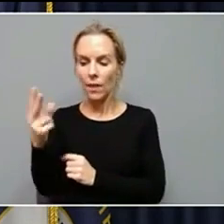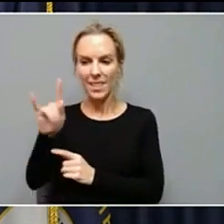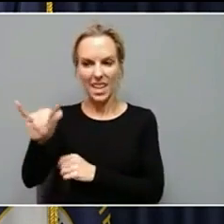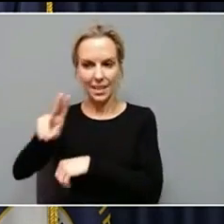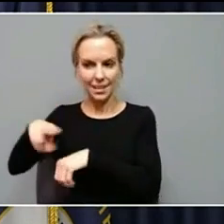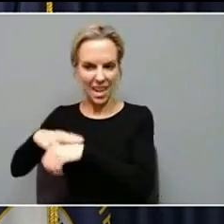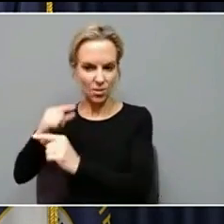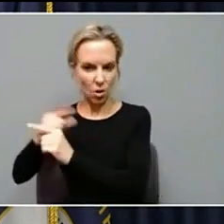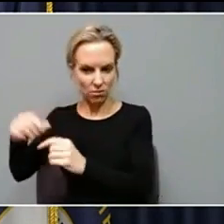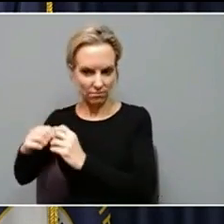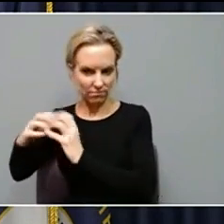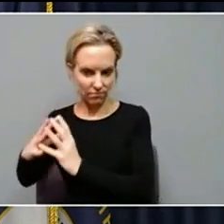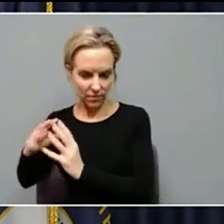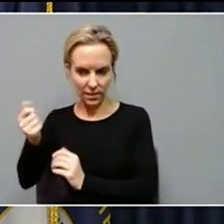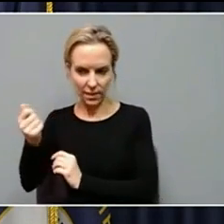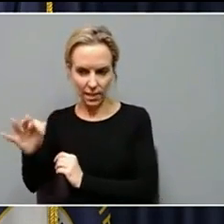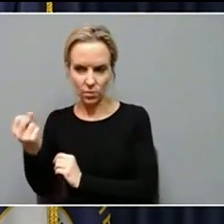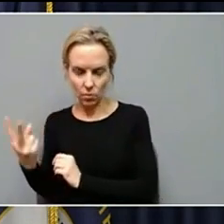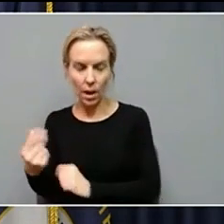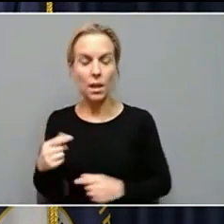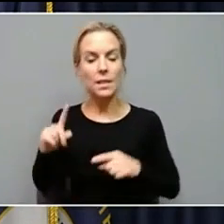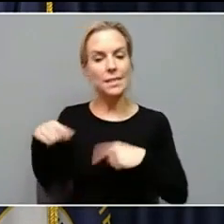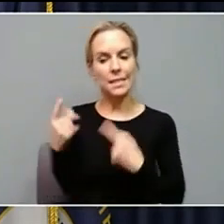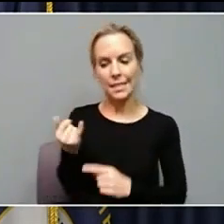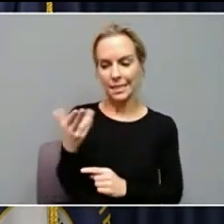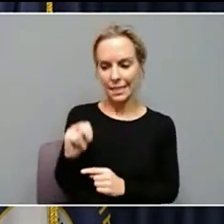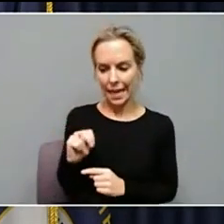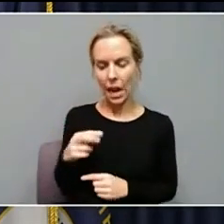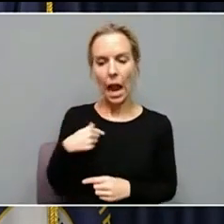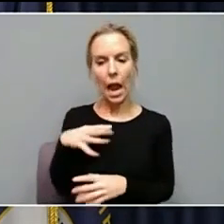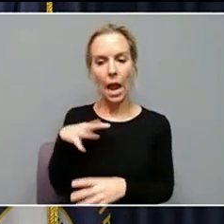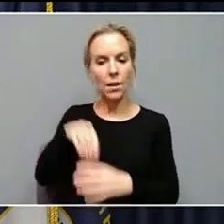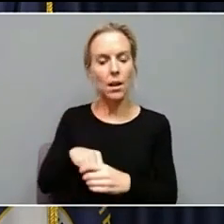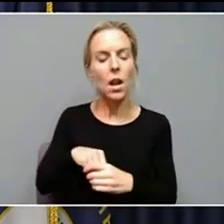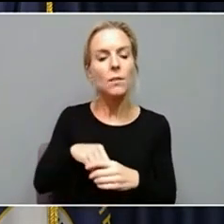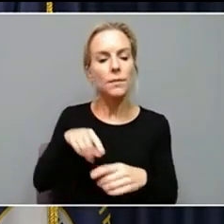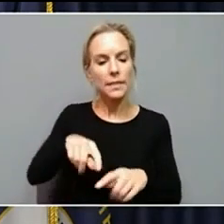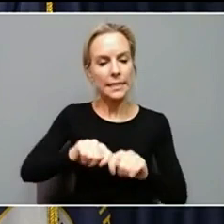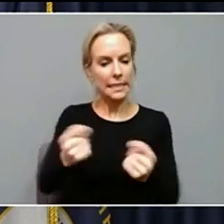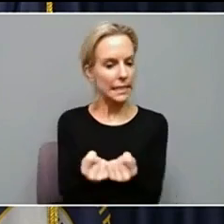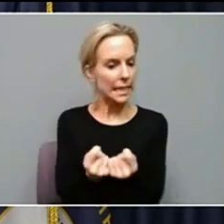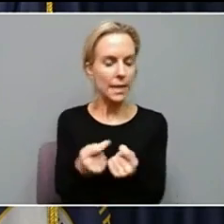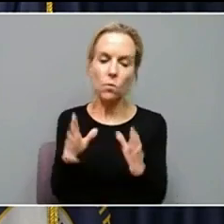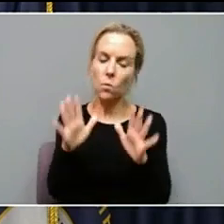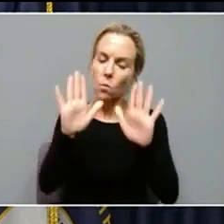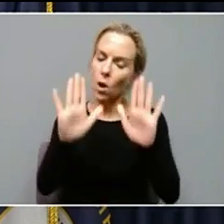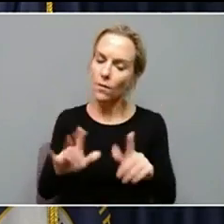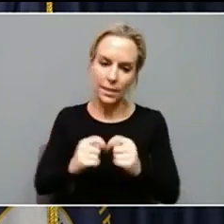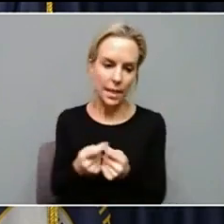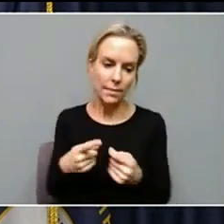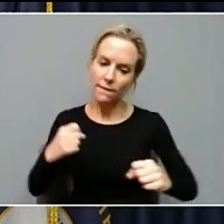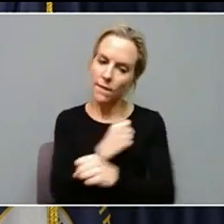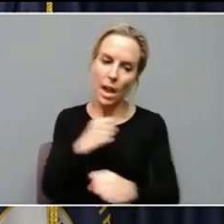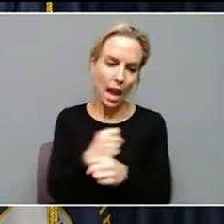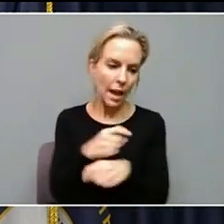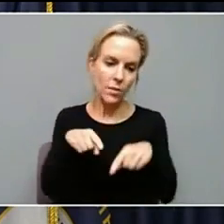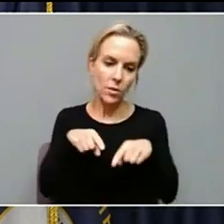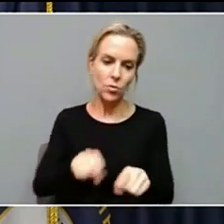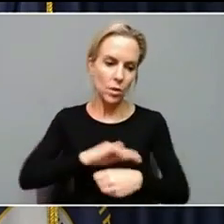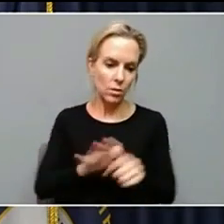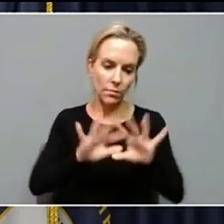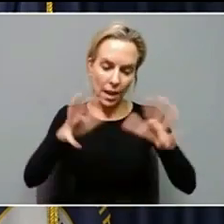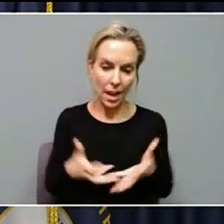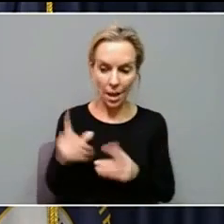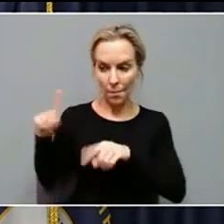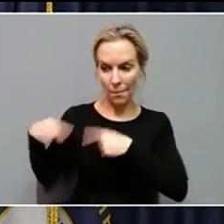played a small part in a dynamic team that has brought the fight to this pandemic. These past 8 months